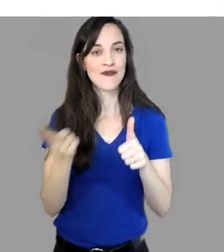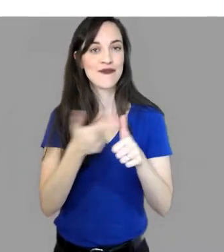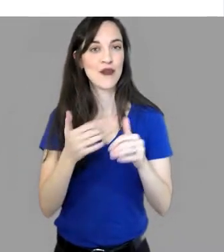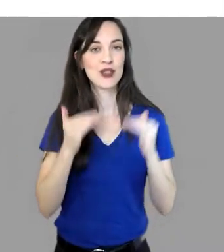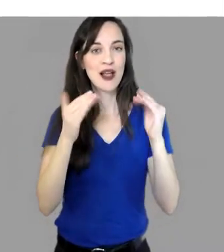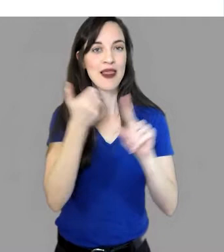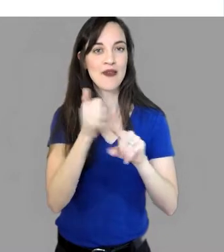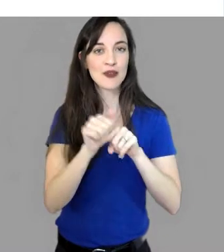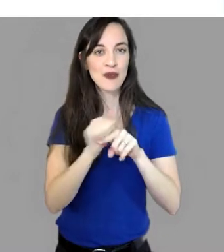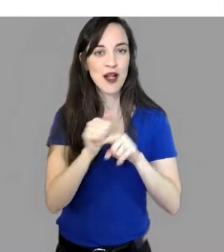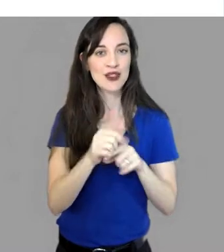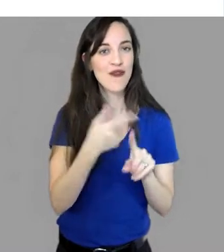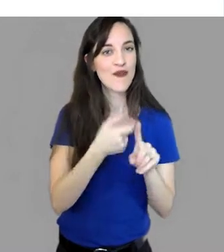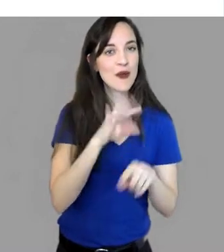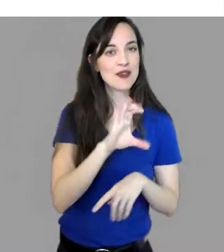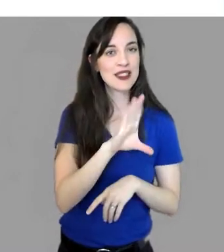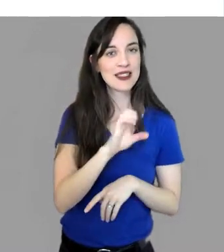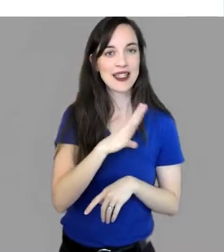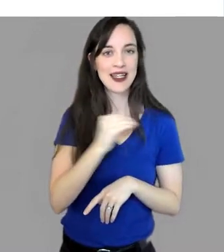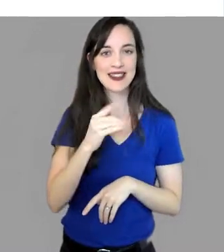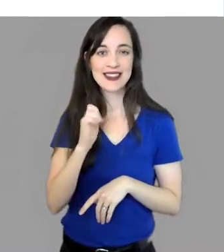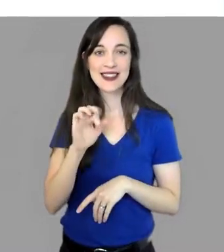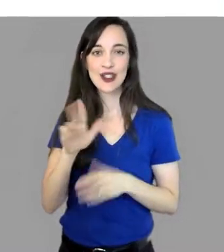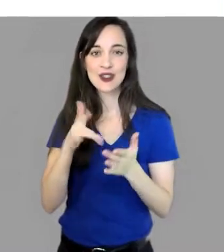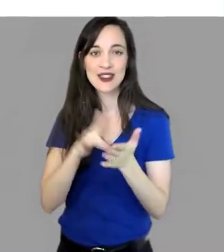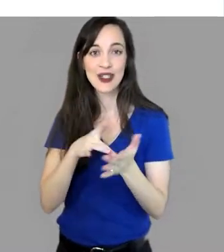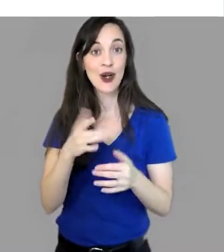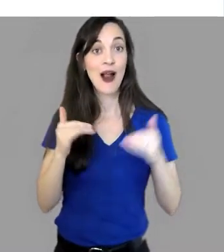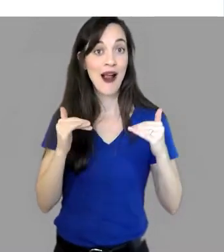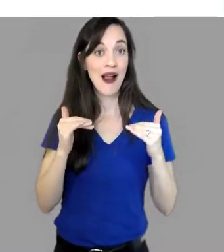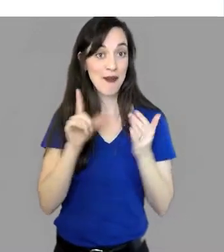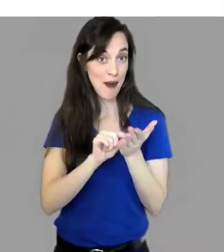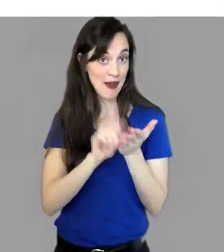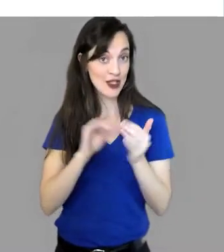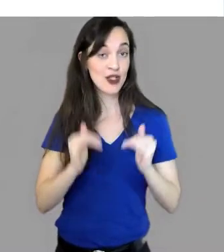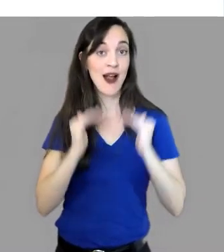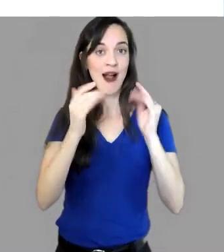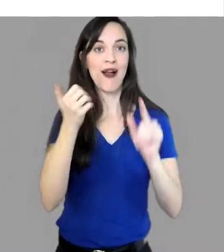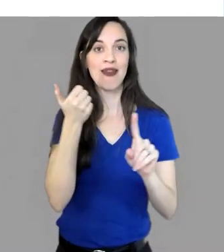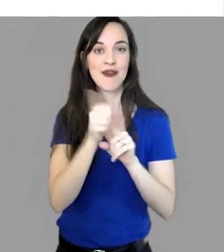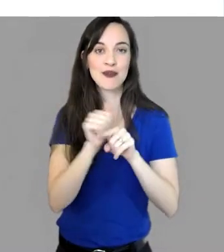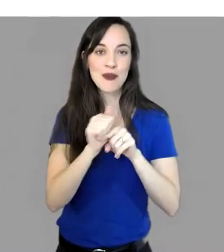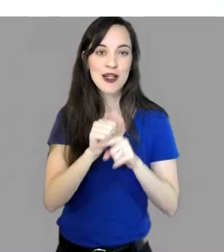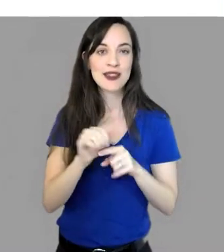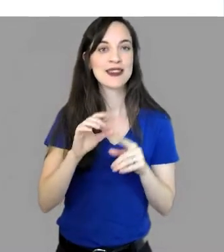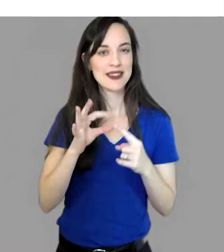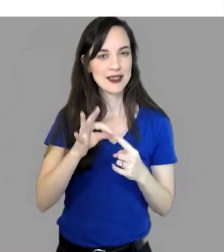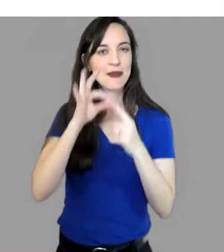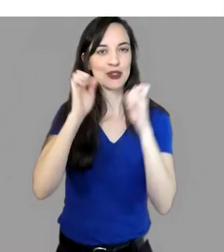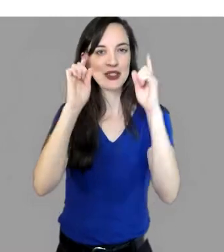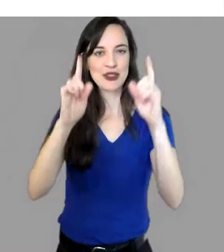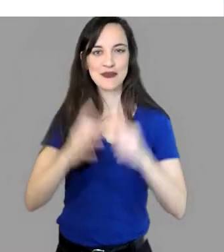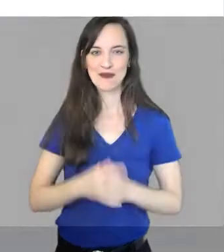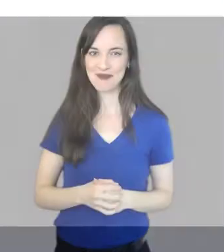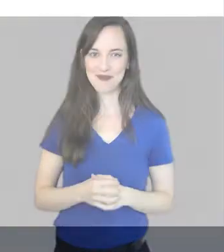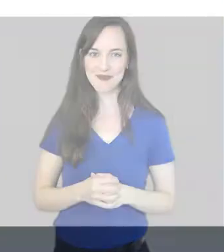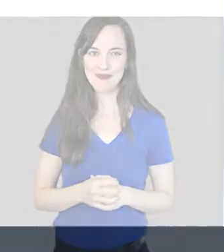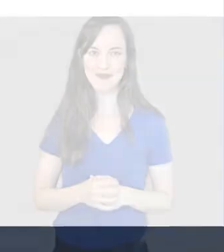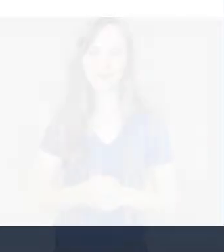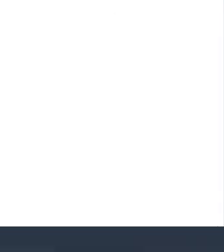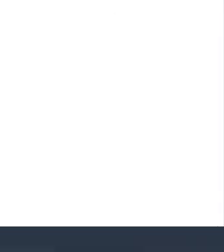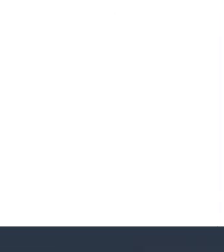discussing the first high leverage practice from the CEC and Cedar Center's publication, High Leverage Practices and Special Education.